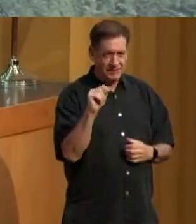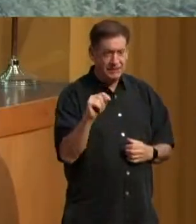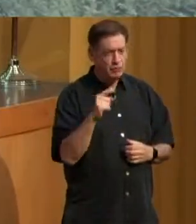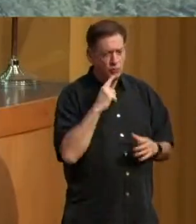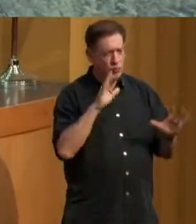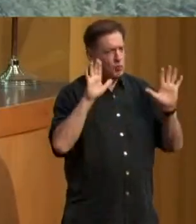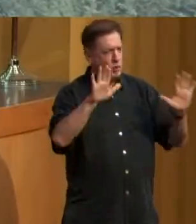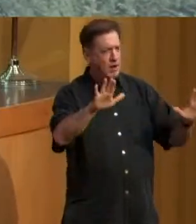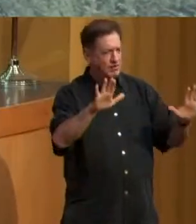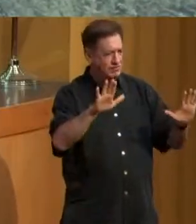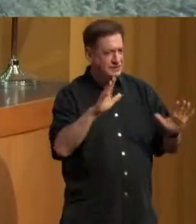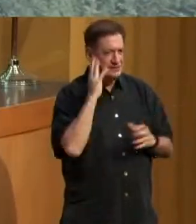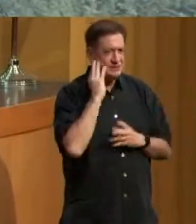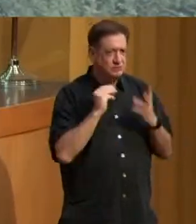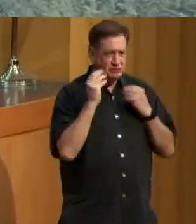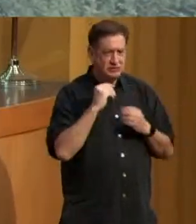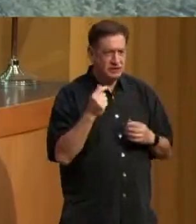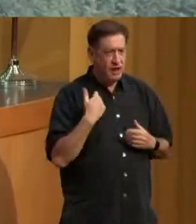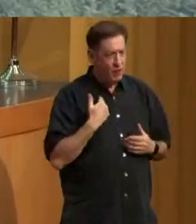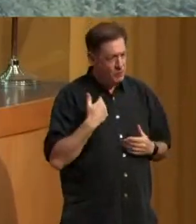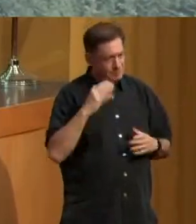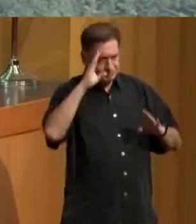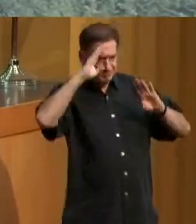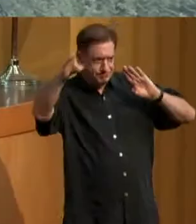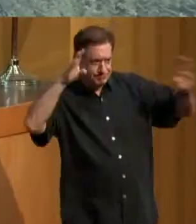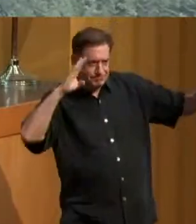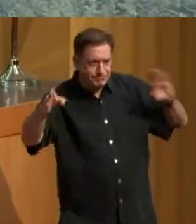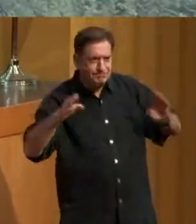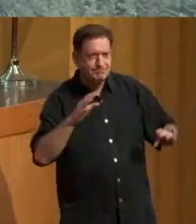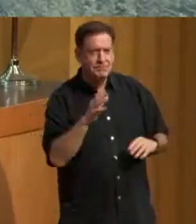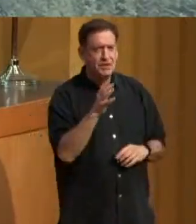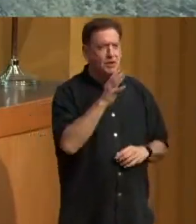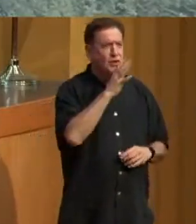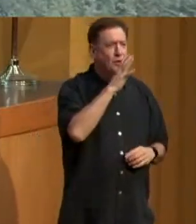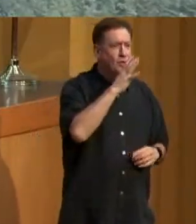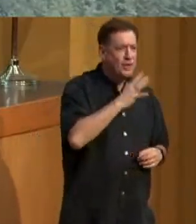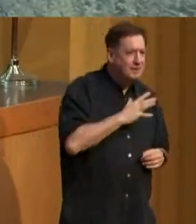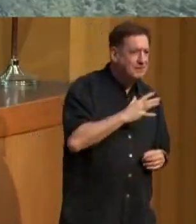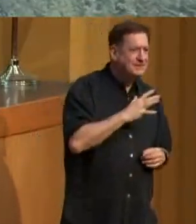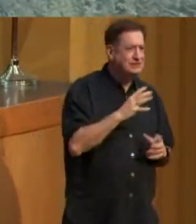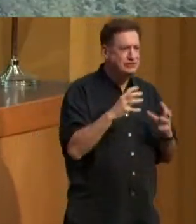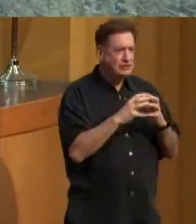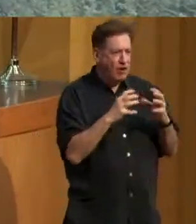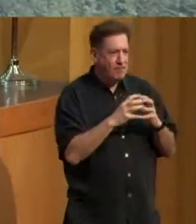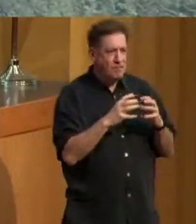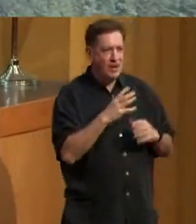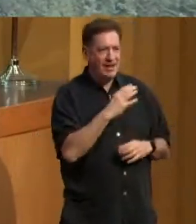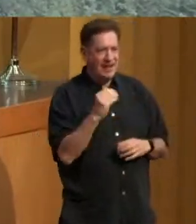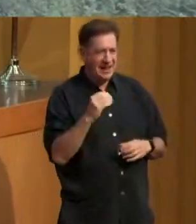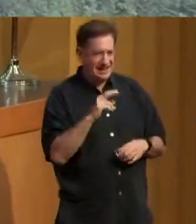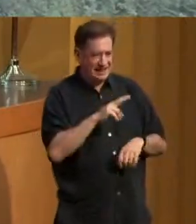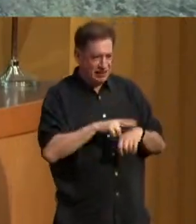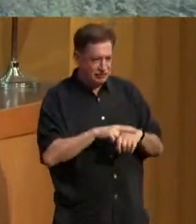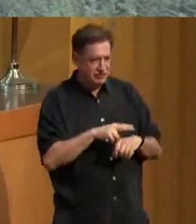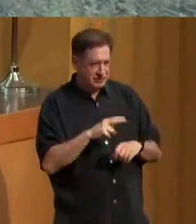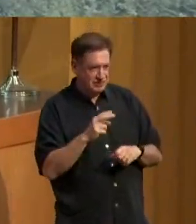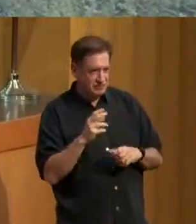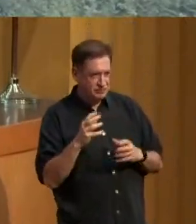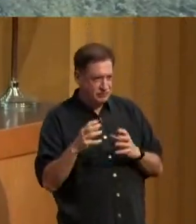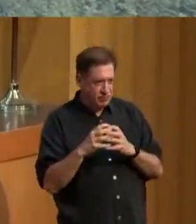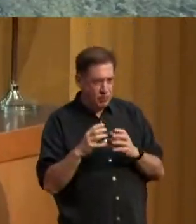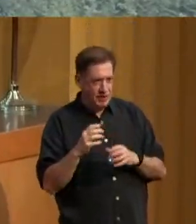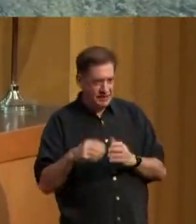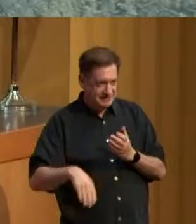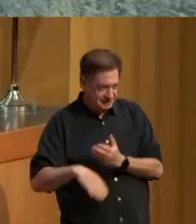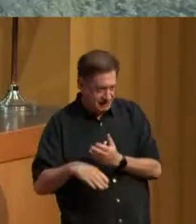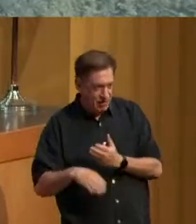I want to give a big shout out to the women's soccer program and softball for winning the national title, and baseball for finishing, I think,